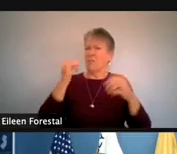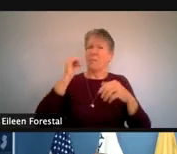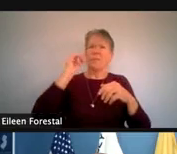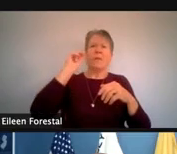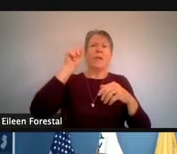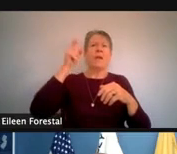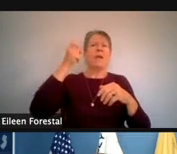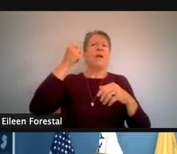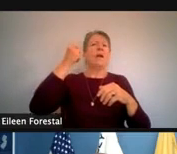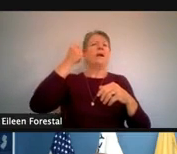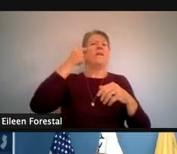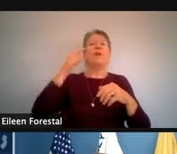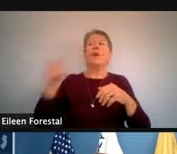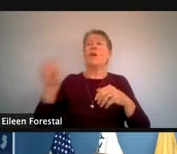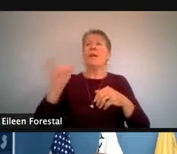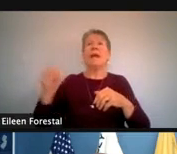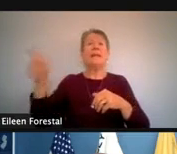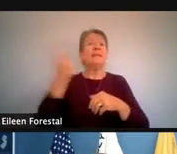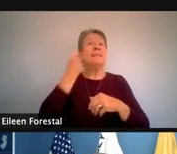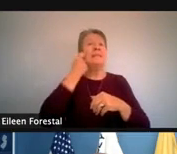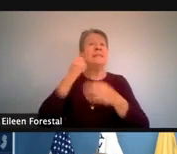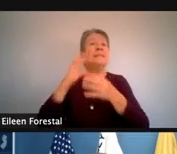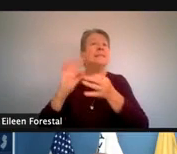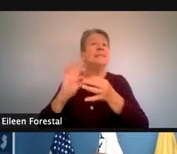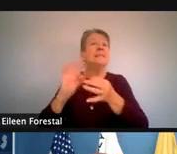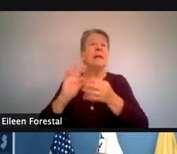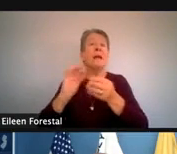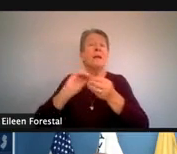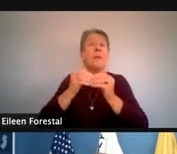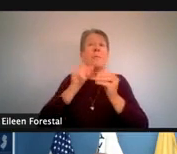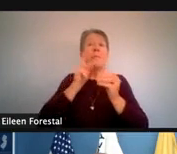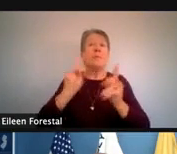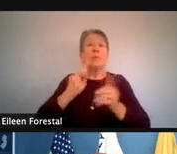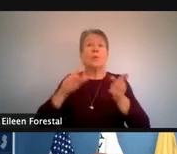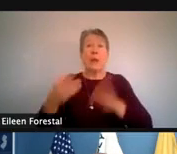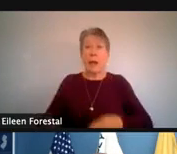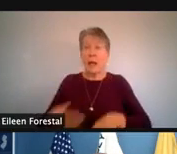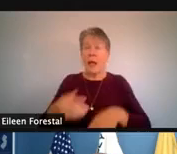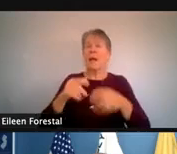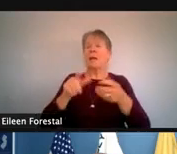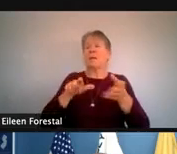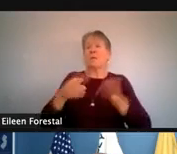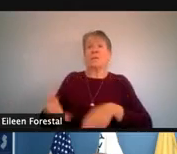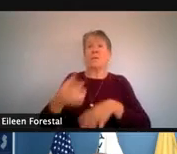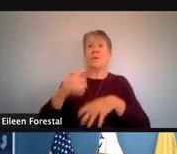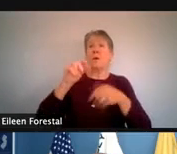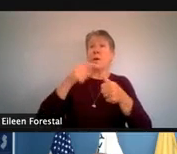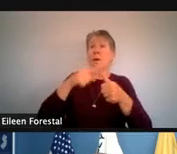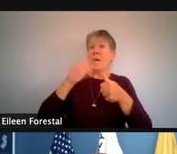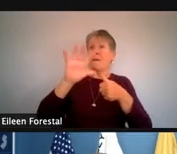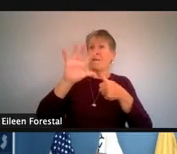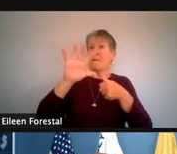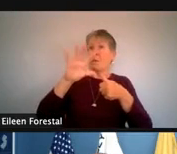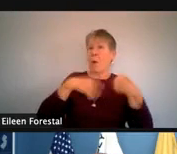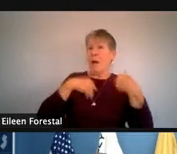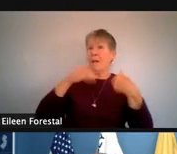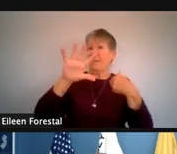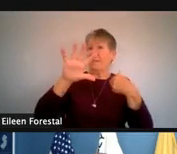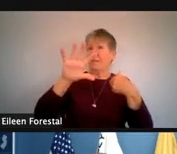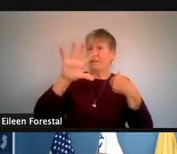In terms of deaths, the breakdown by race and ethnicity is as follows: white 54.2%,